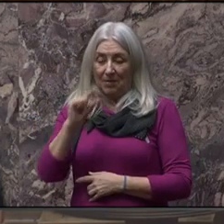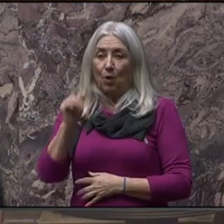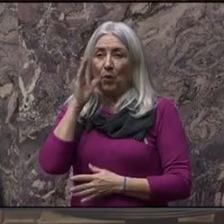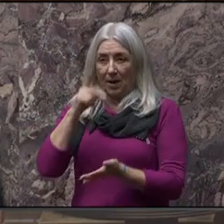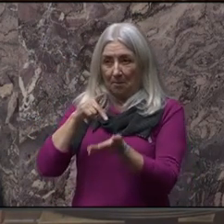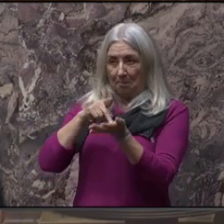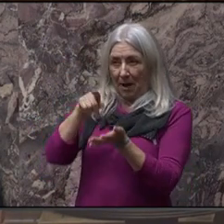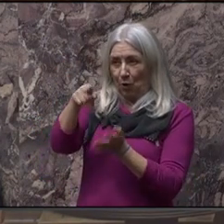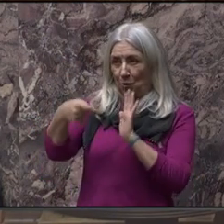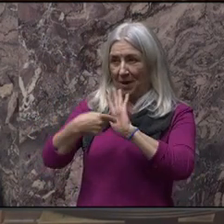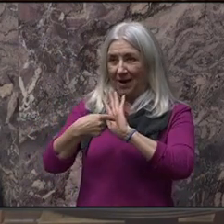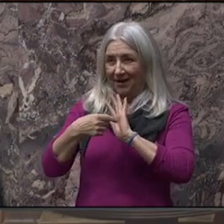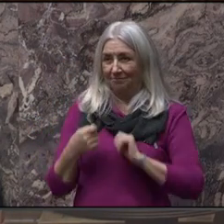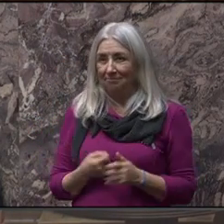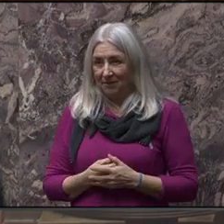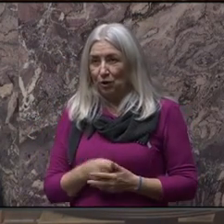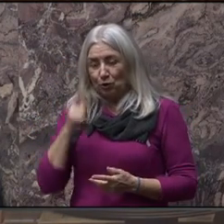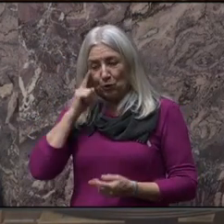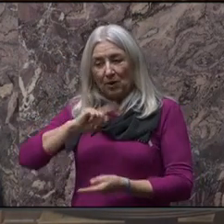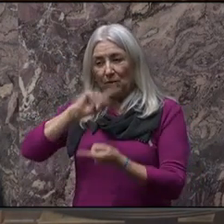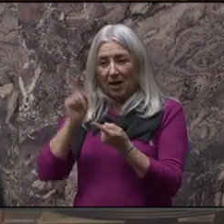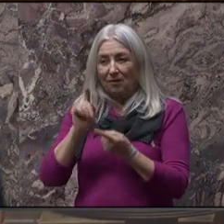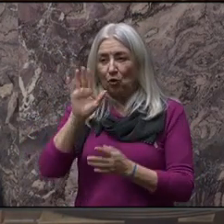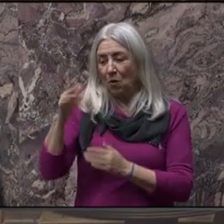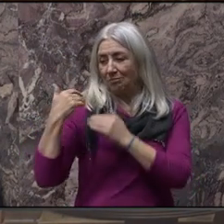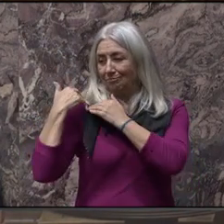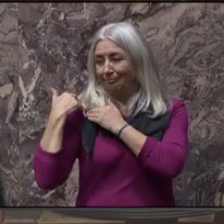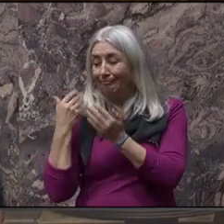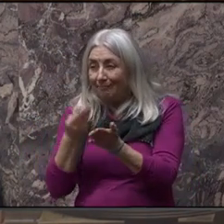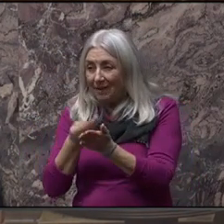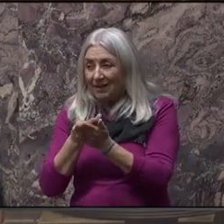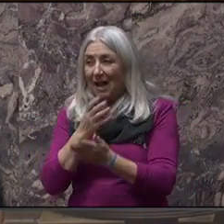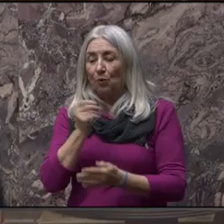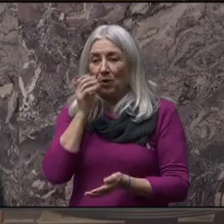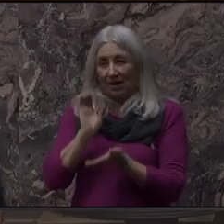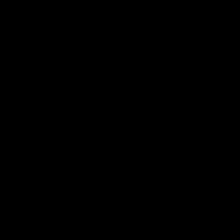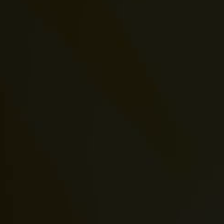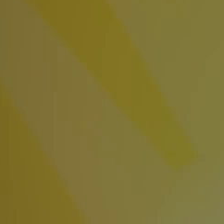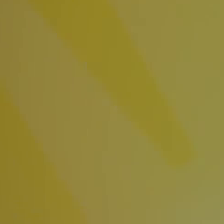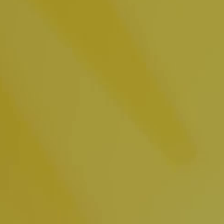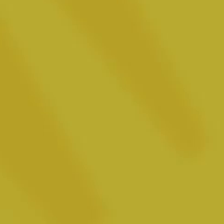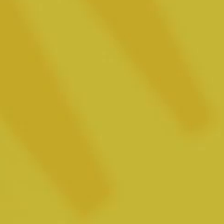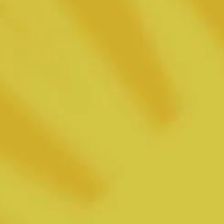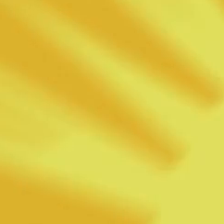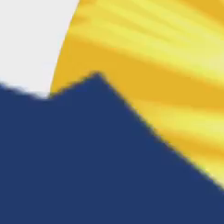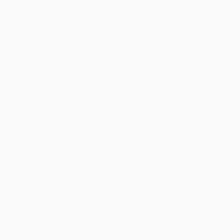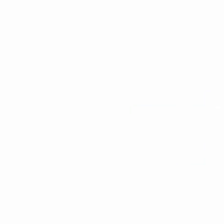to relieve some financial burdens, and to invest in your household and in your families.